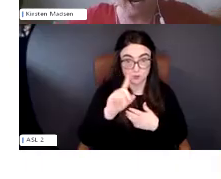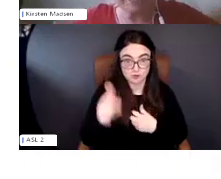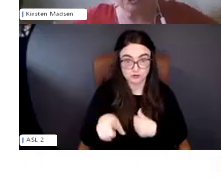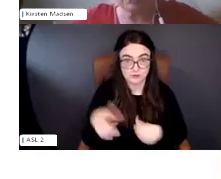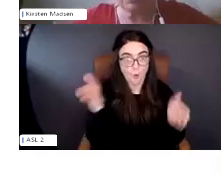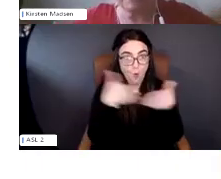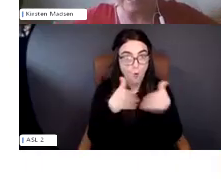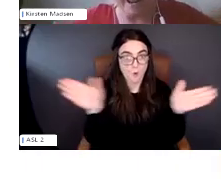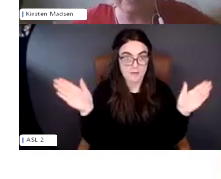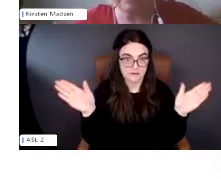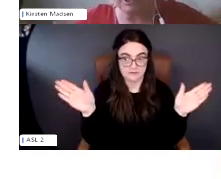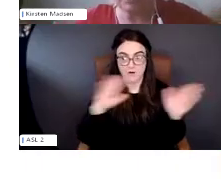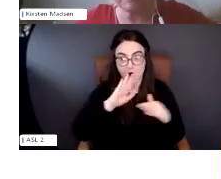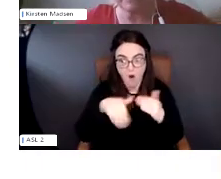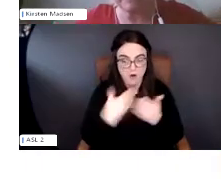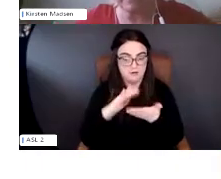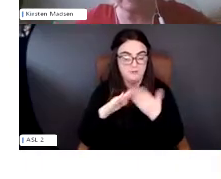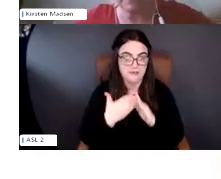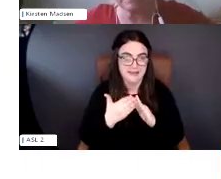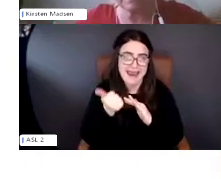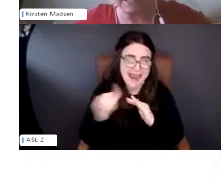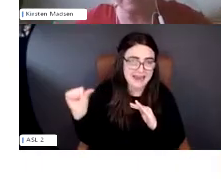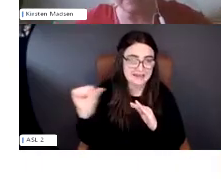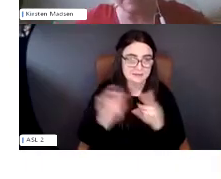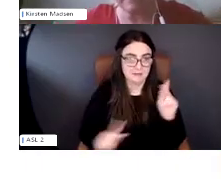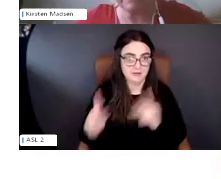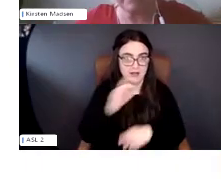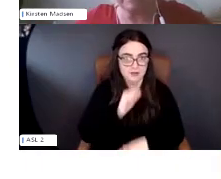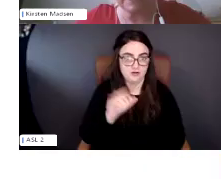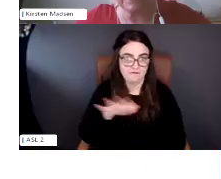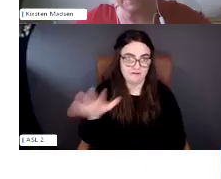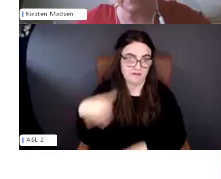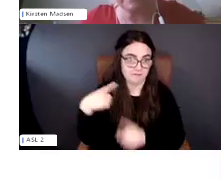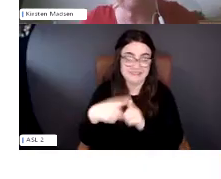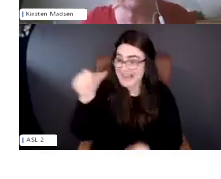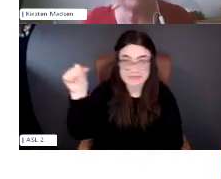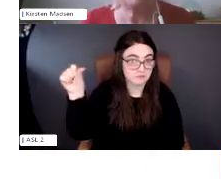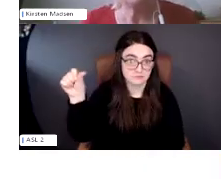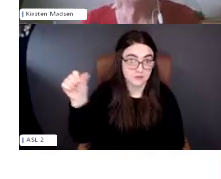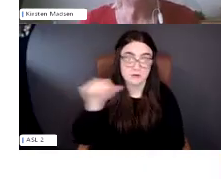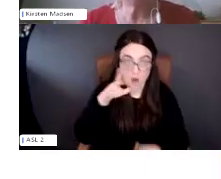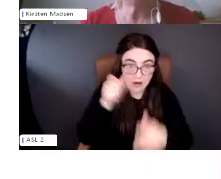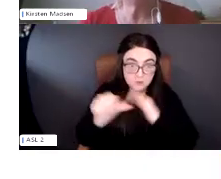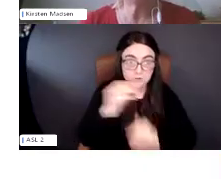the entire community. Anybody who was 55 plus, anybody 55 plus in Ontario.